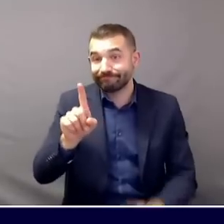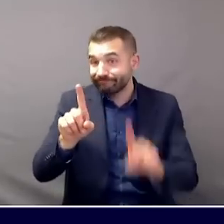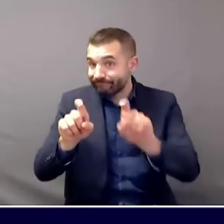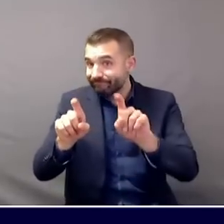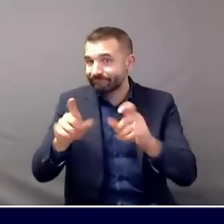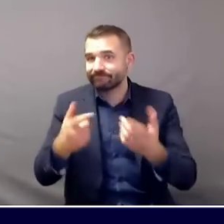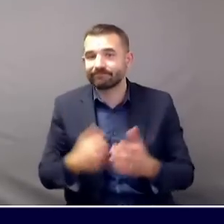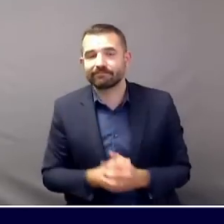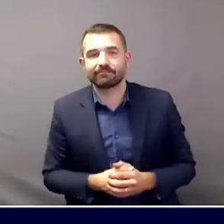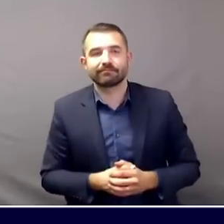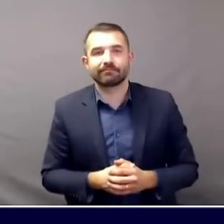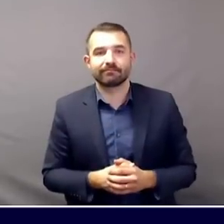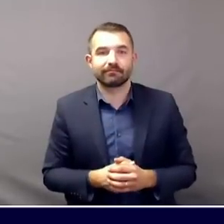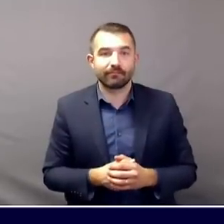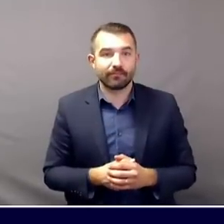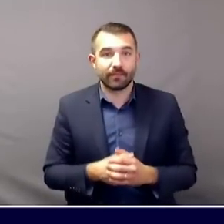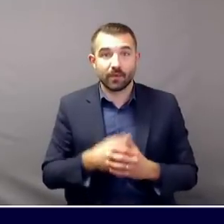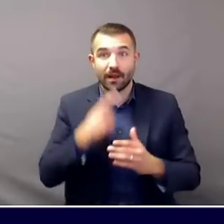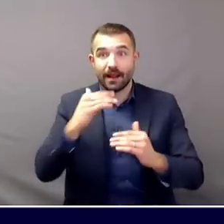gathering limits,